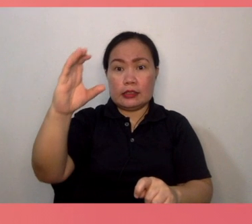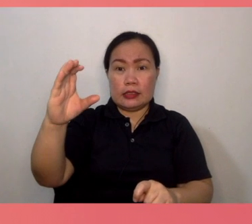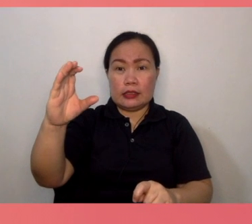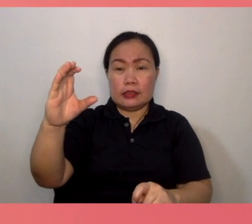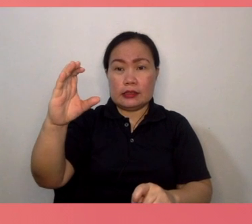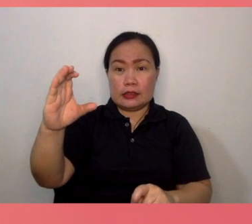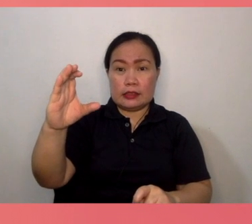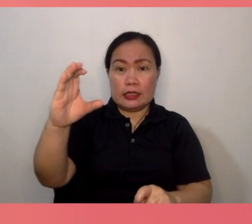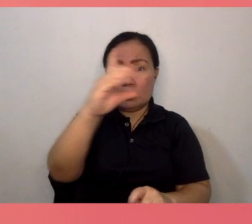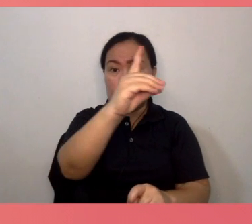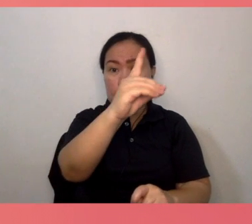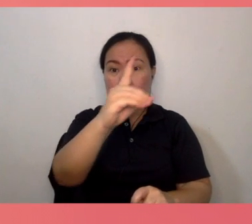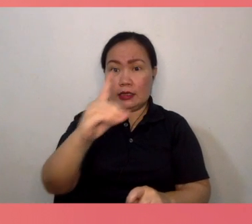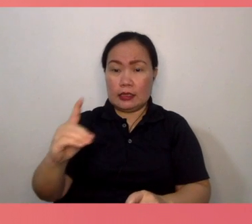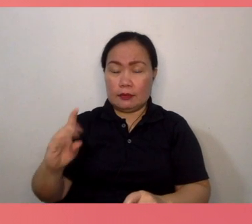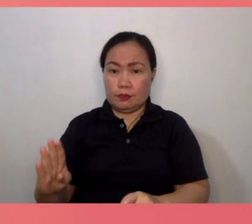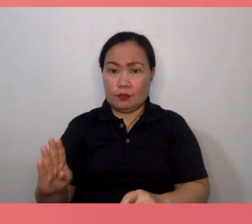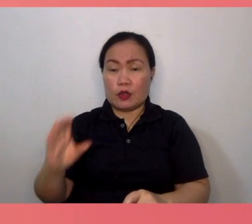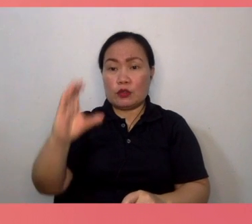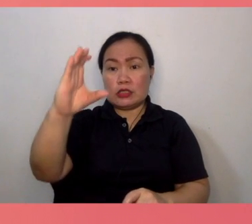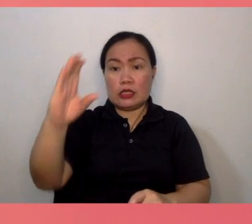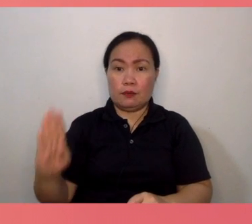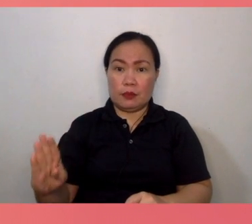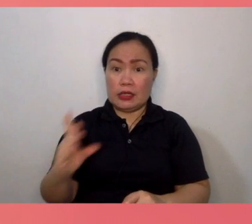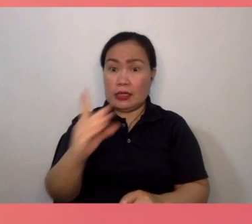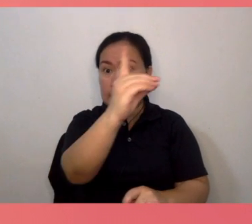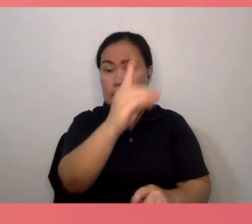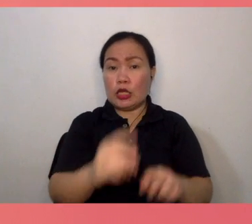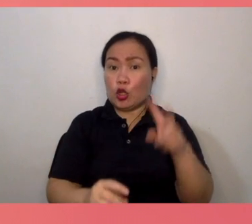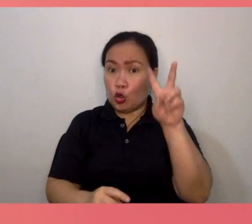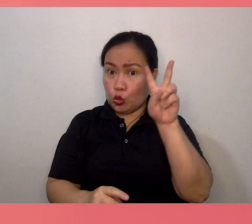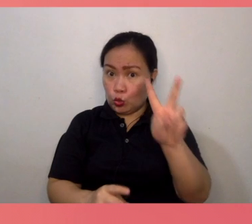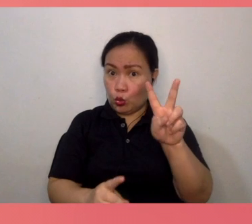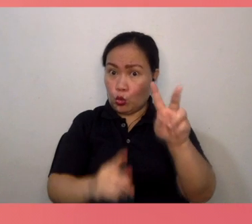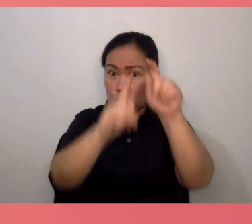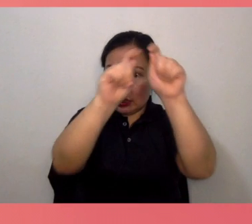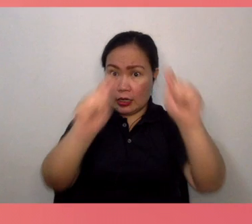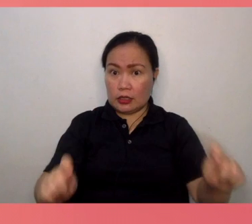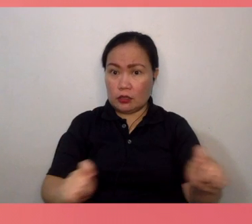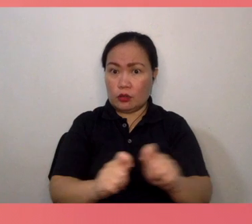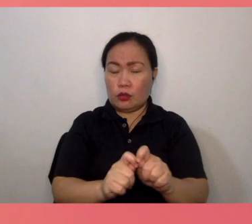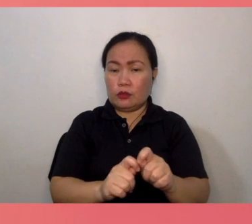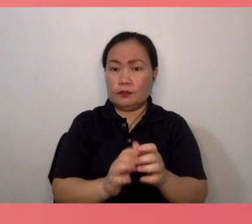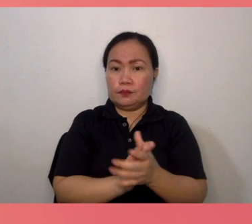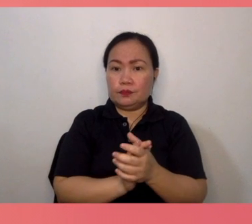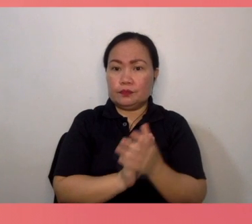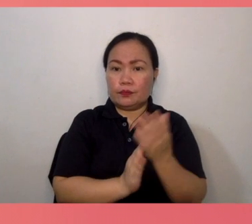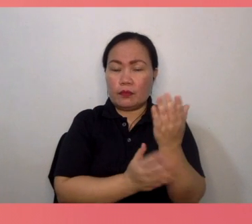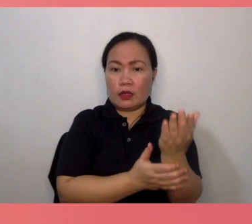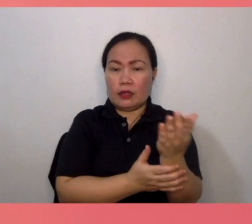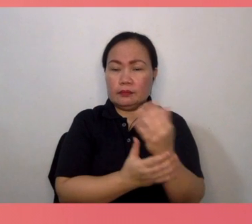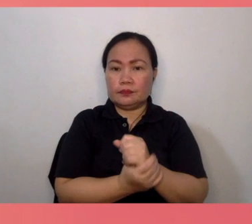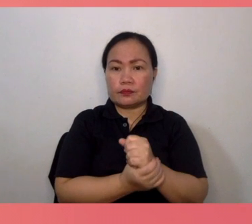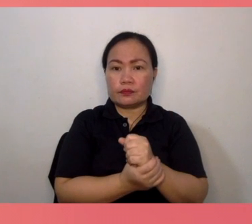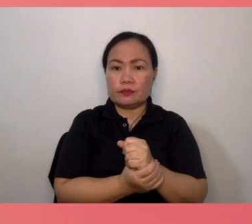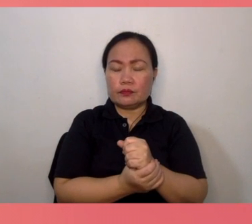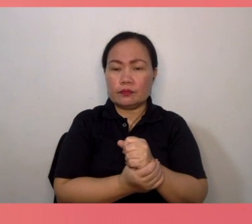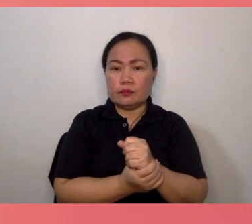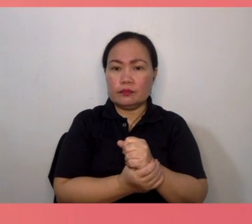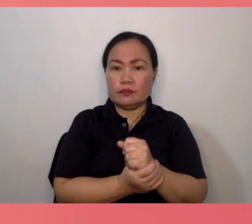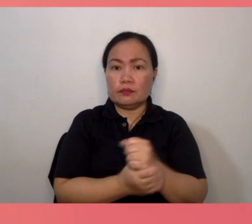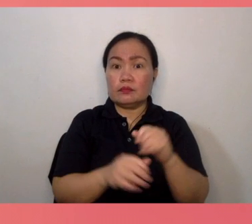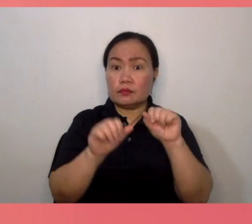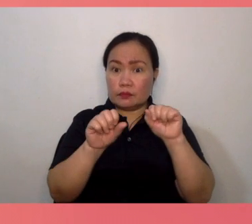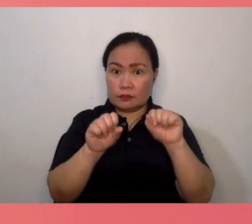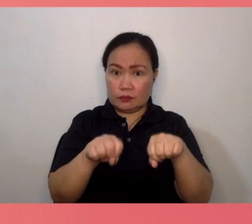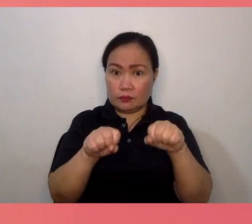triangle ADB and triangle CBD. So, nakabuo tayo ng dalawang triangle. So, from here, mag-set up tayo